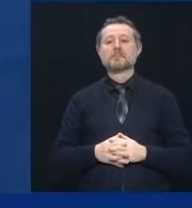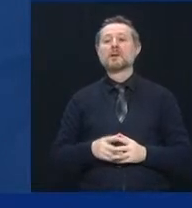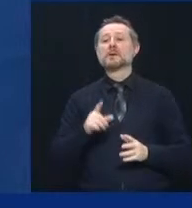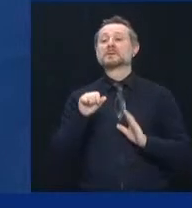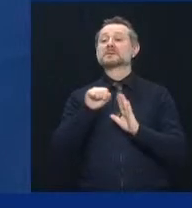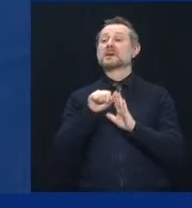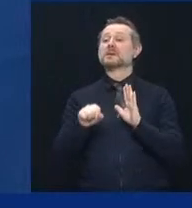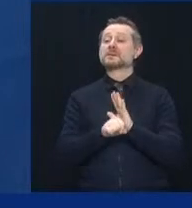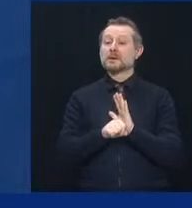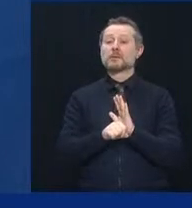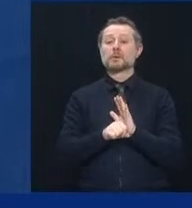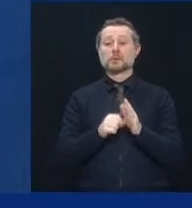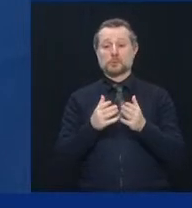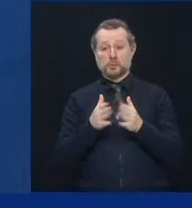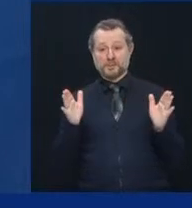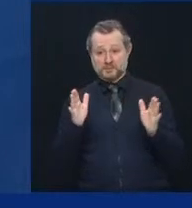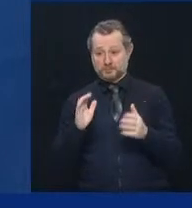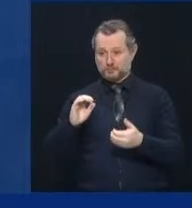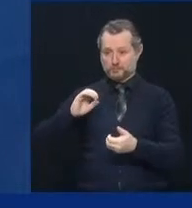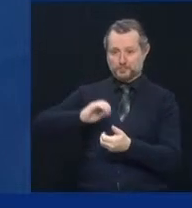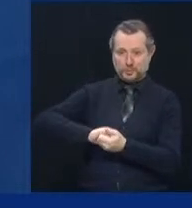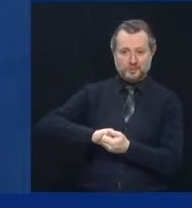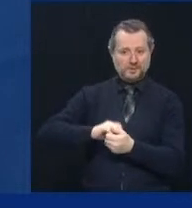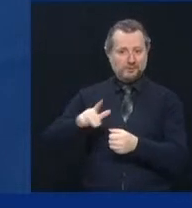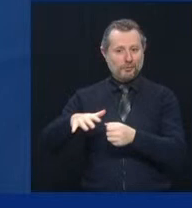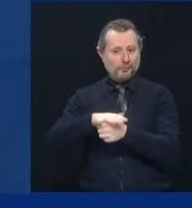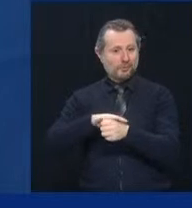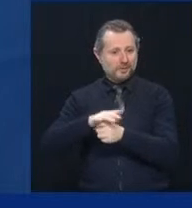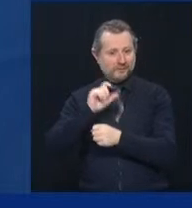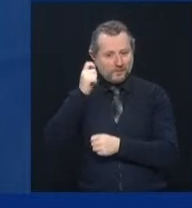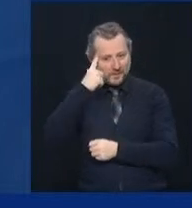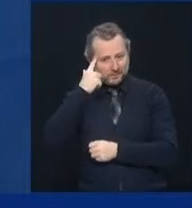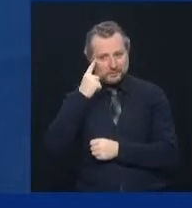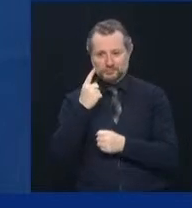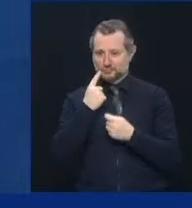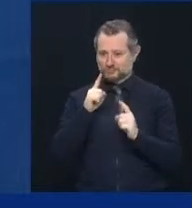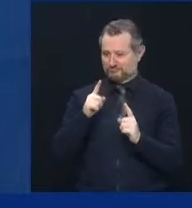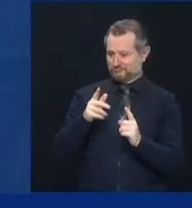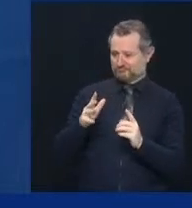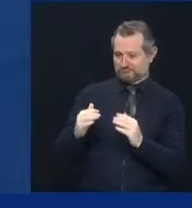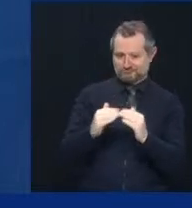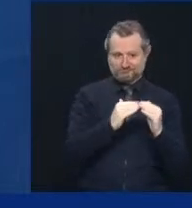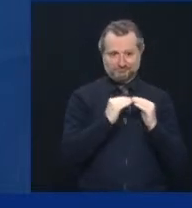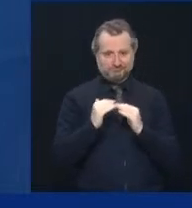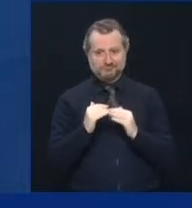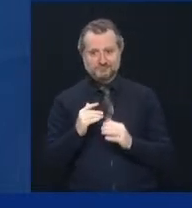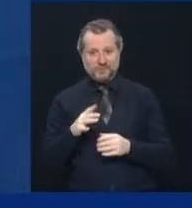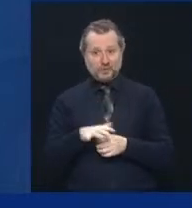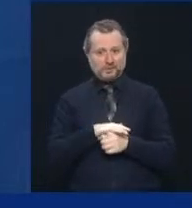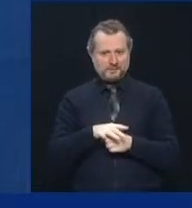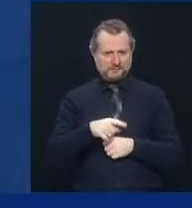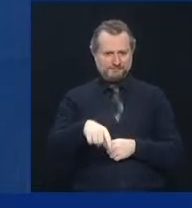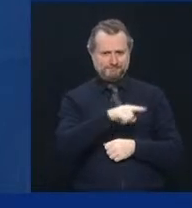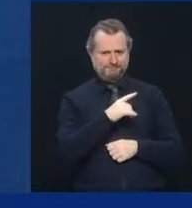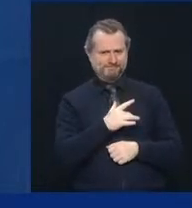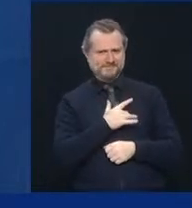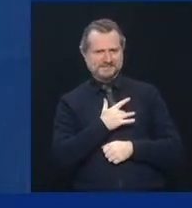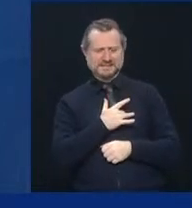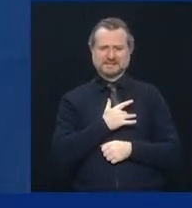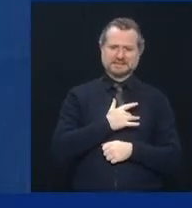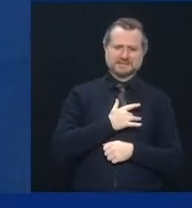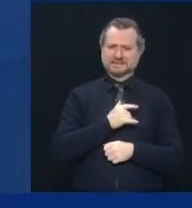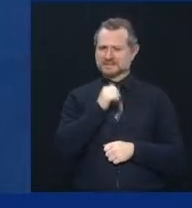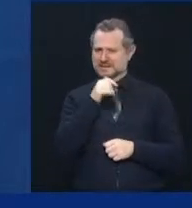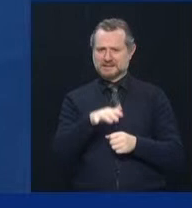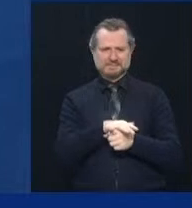local governments to achieve social equity. If a local government believes there's an area that has received uneven coverage,